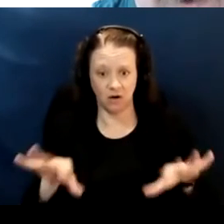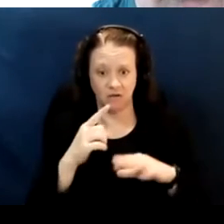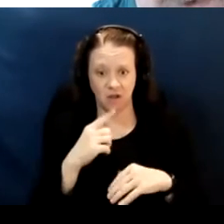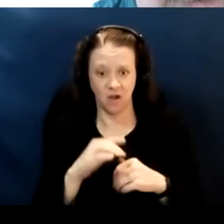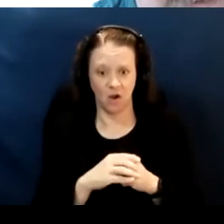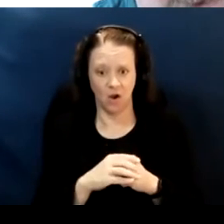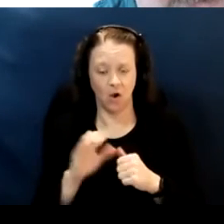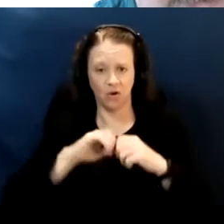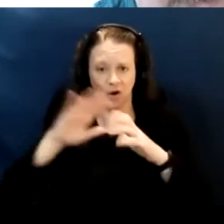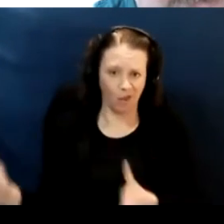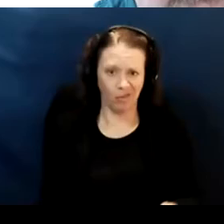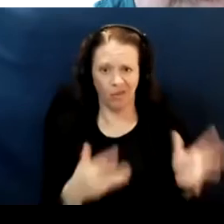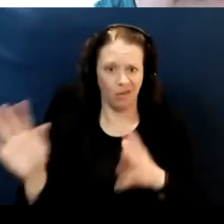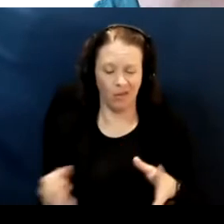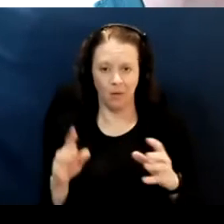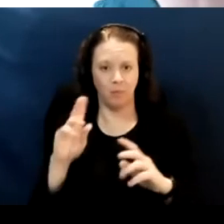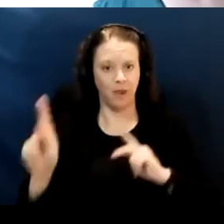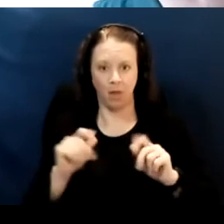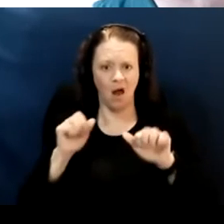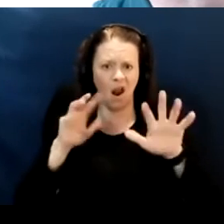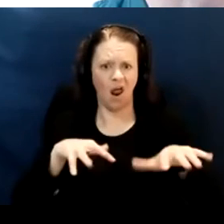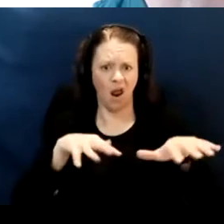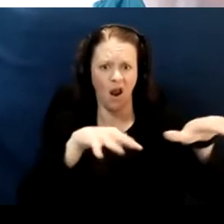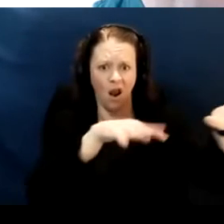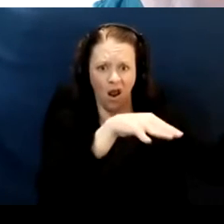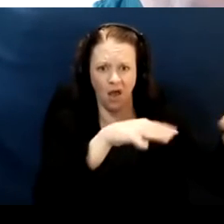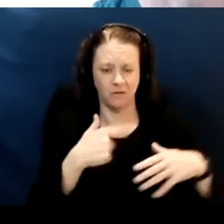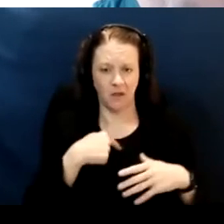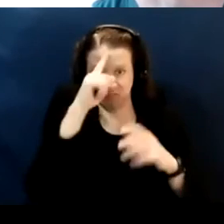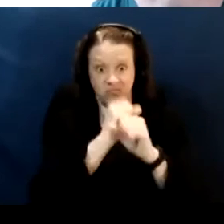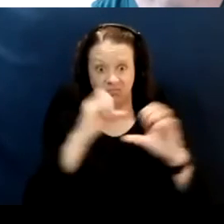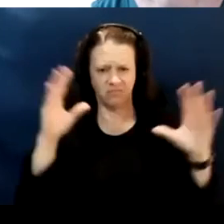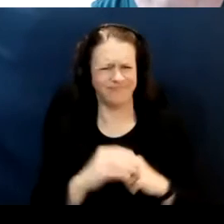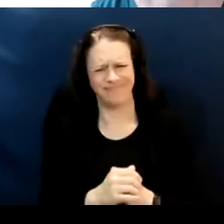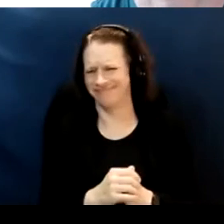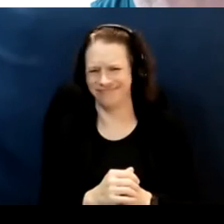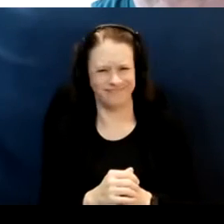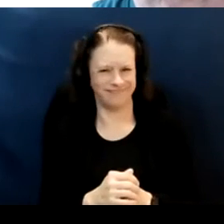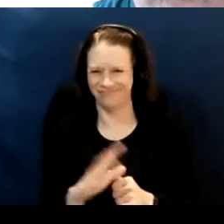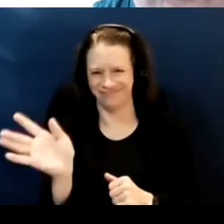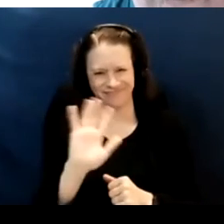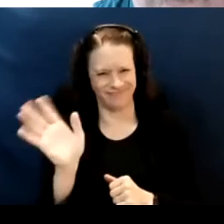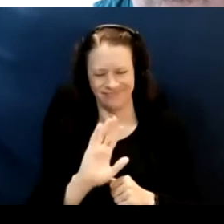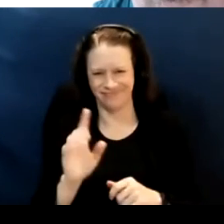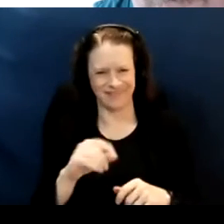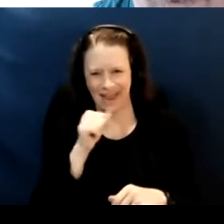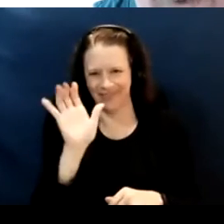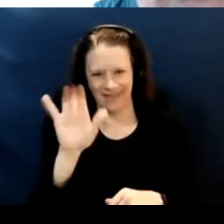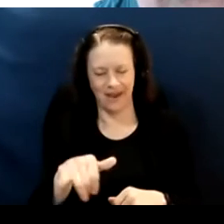in like cattle. I had this big negative picture painted in my head. It was nothing like that. I was able to go